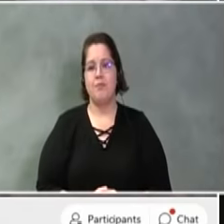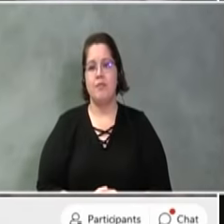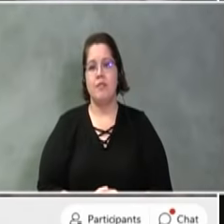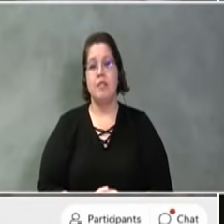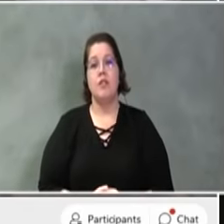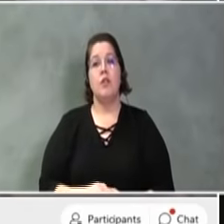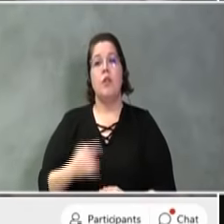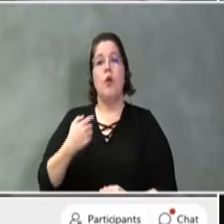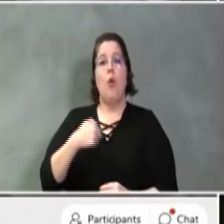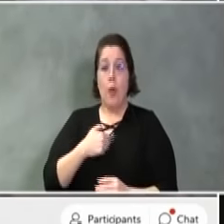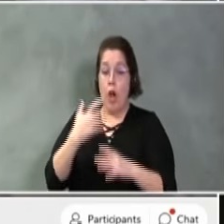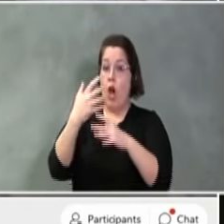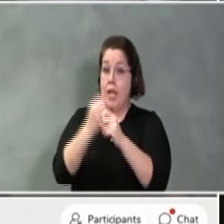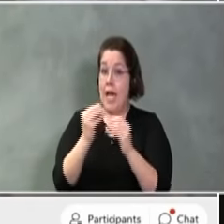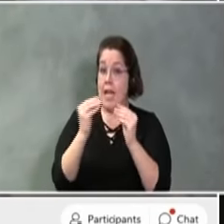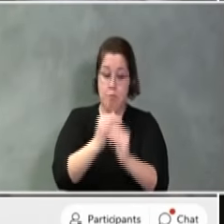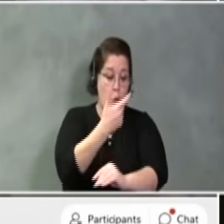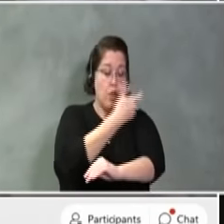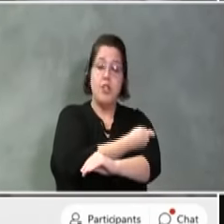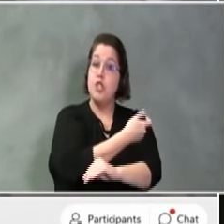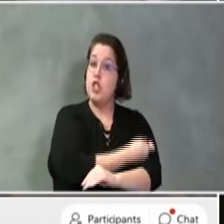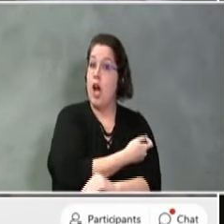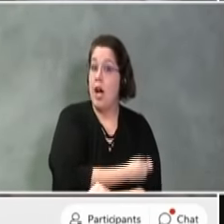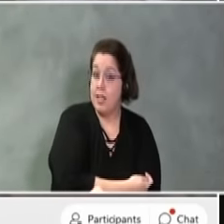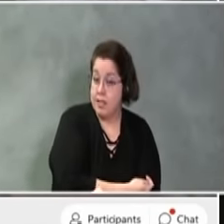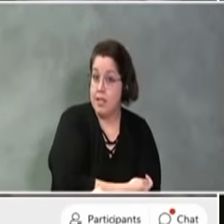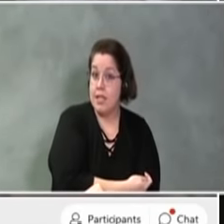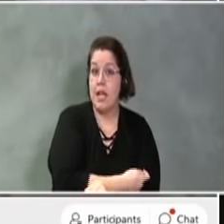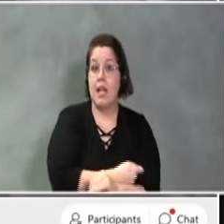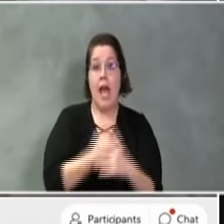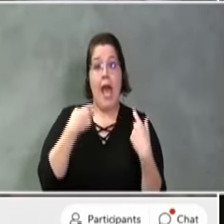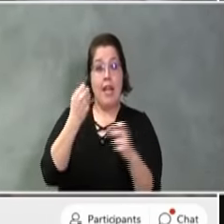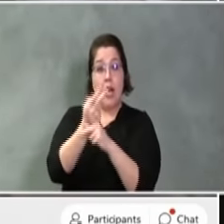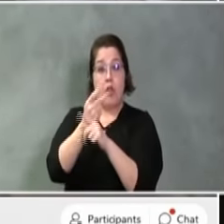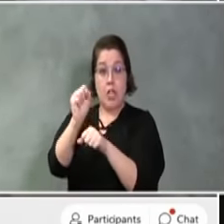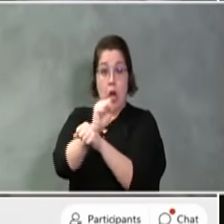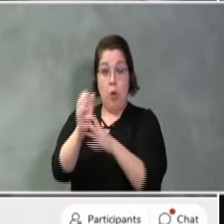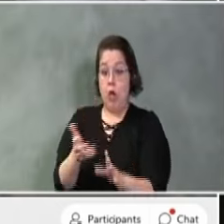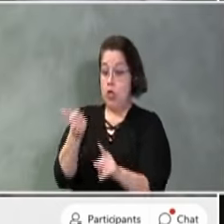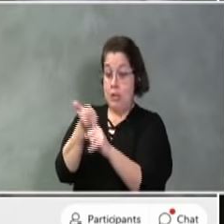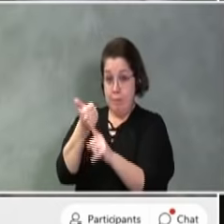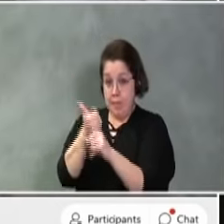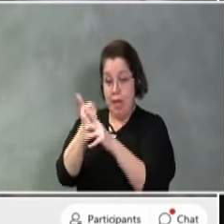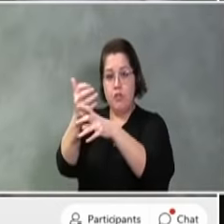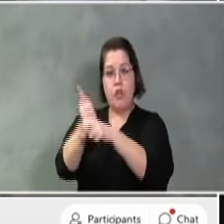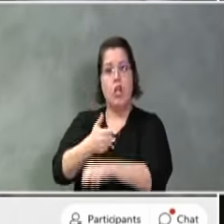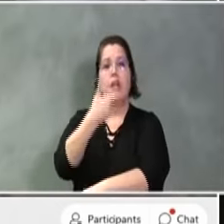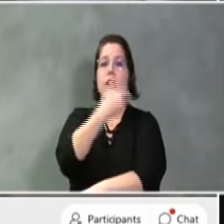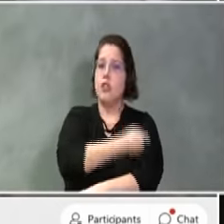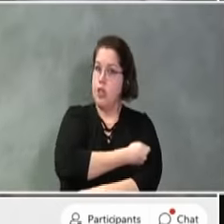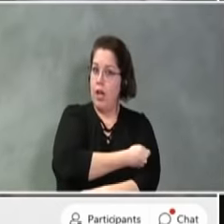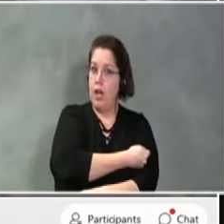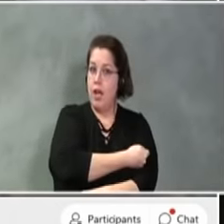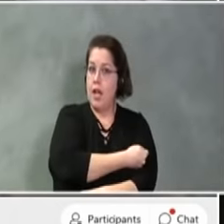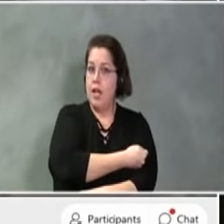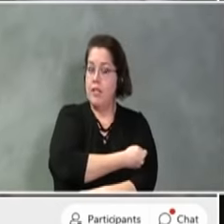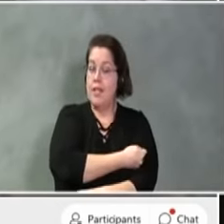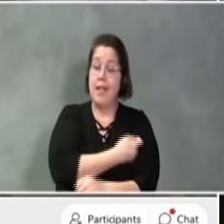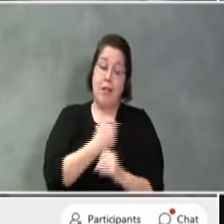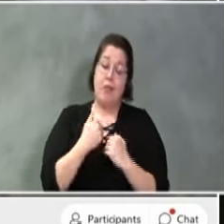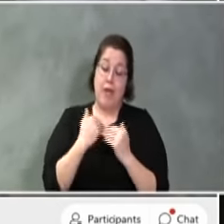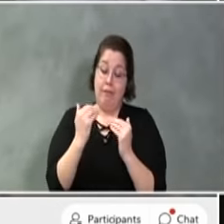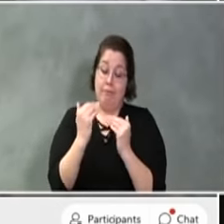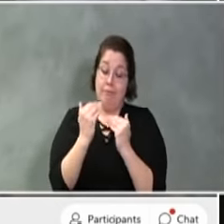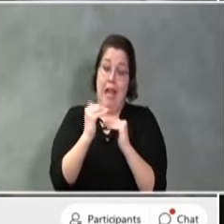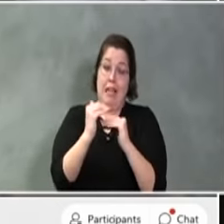in vaccines, and healthcare workers are getting inoculated, and there's a limit on what we